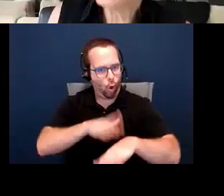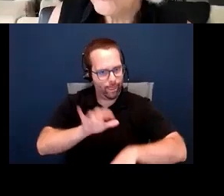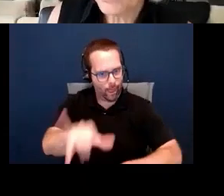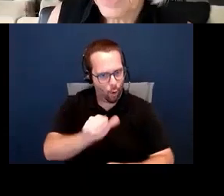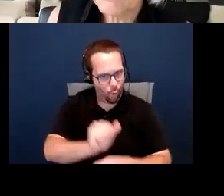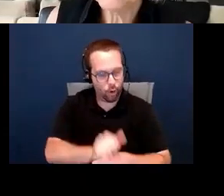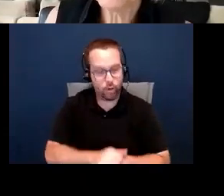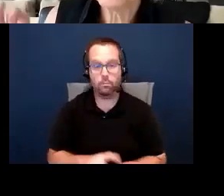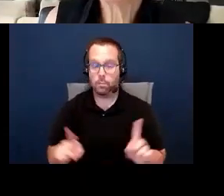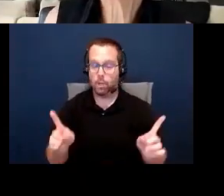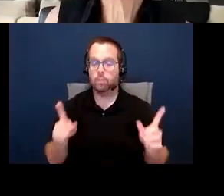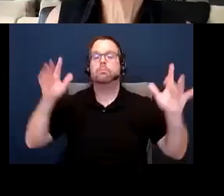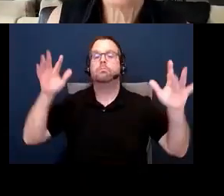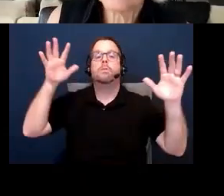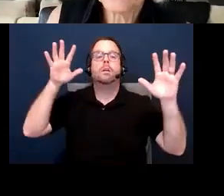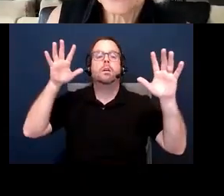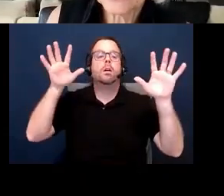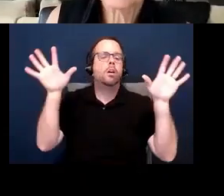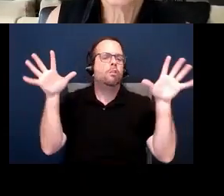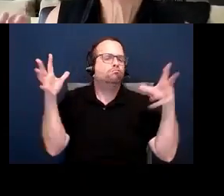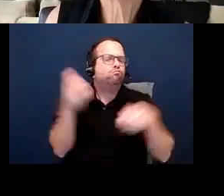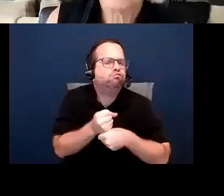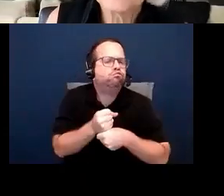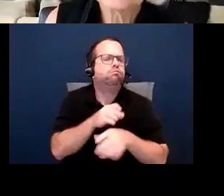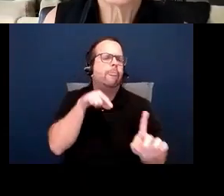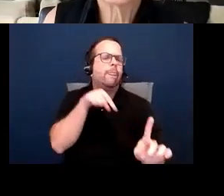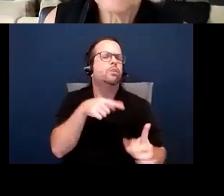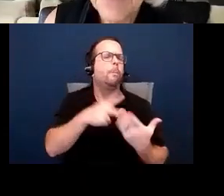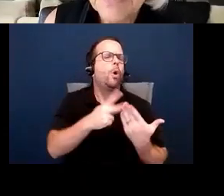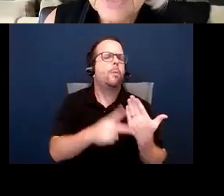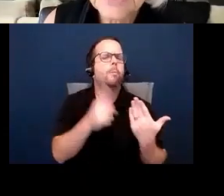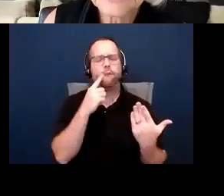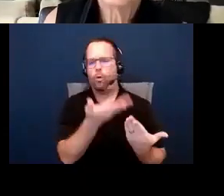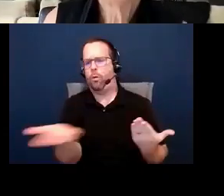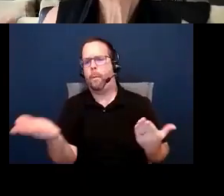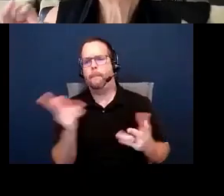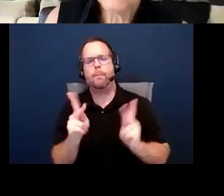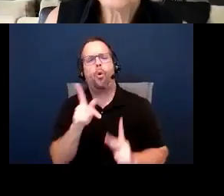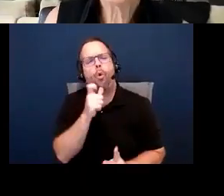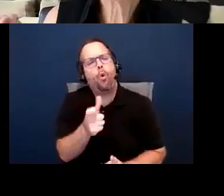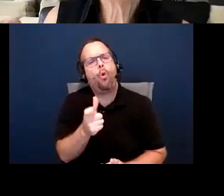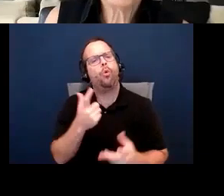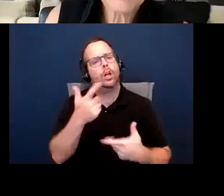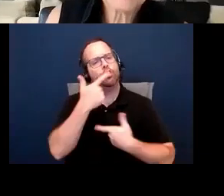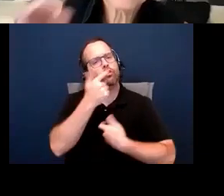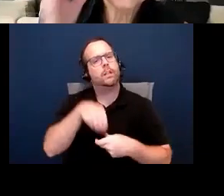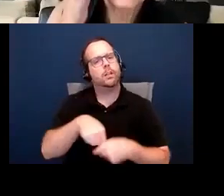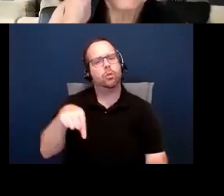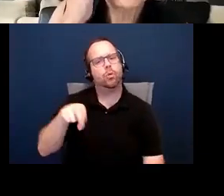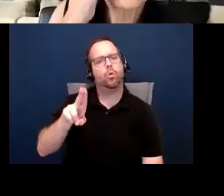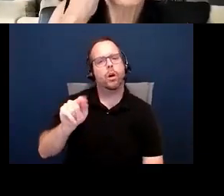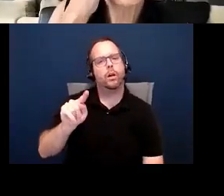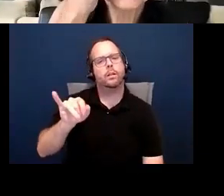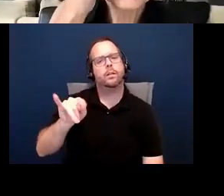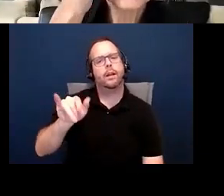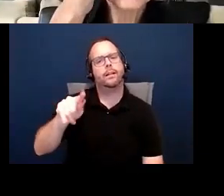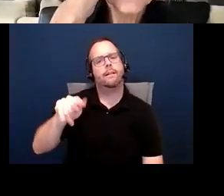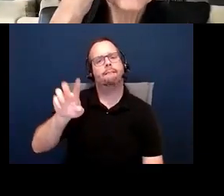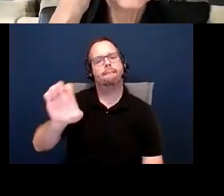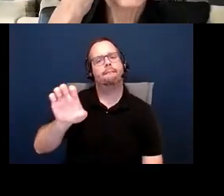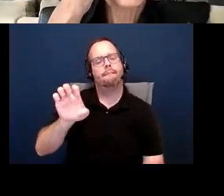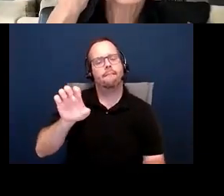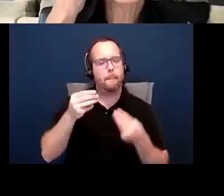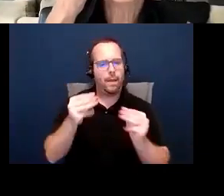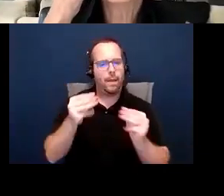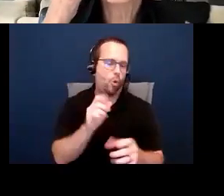a program for people that are interested in quantitative methods. Quantitative methods that work with the data